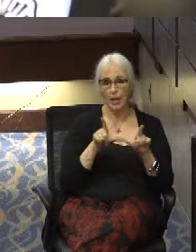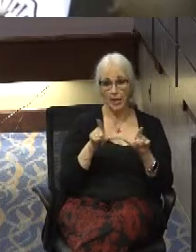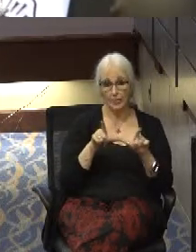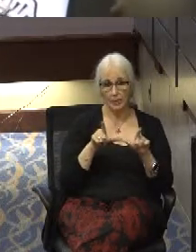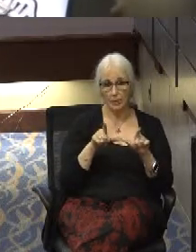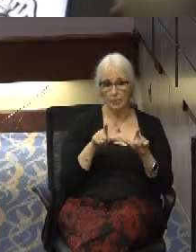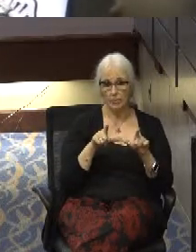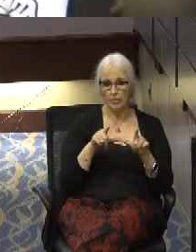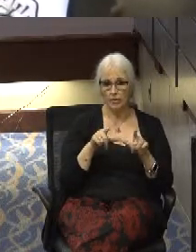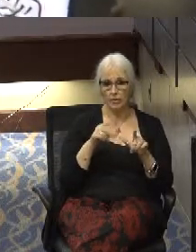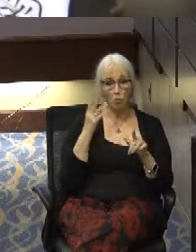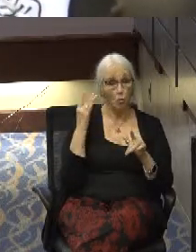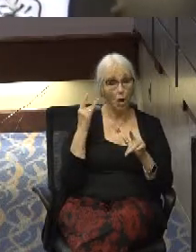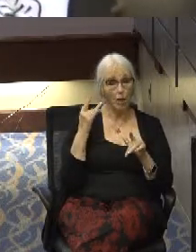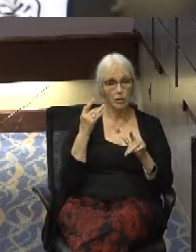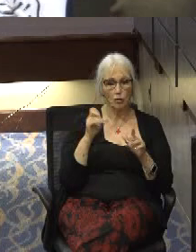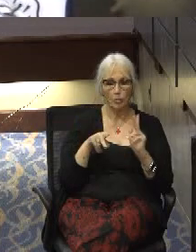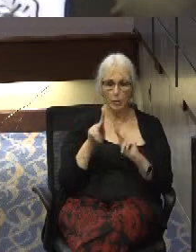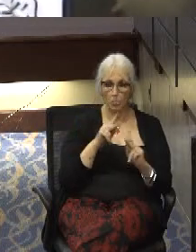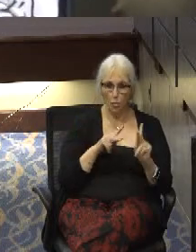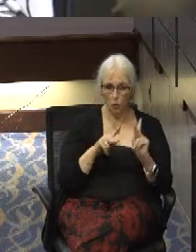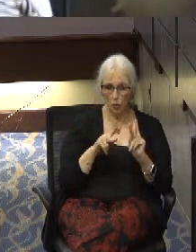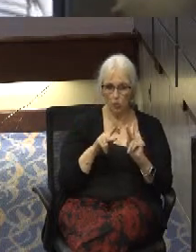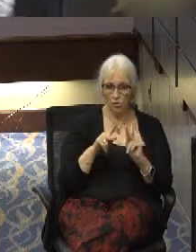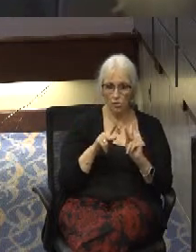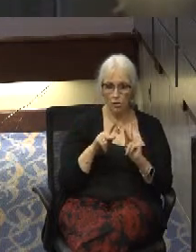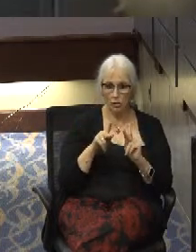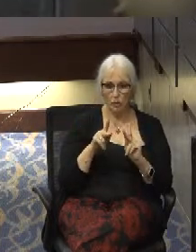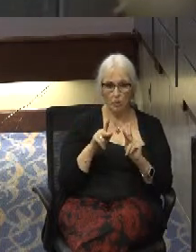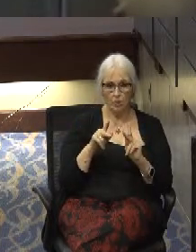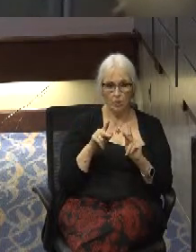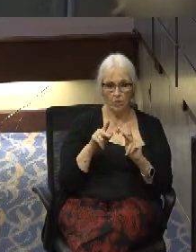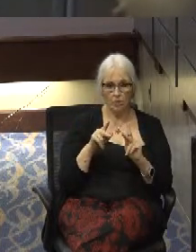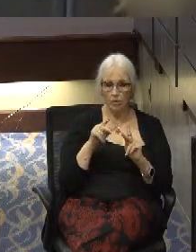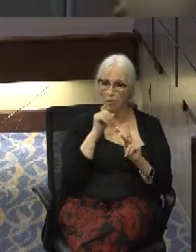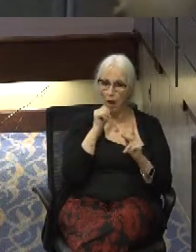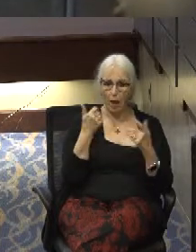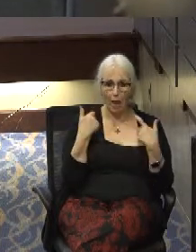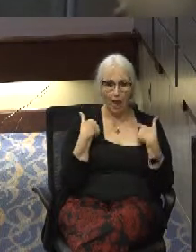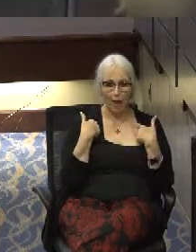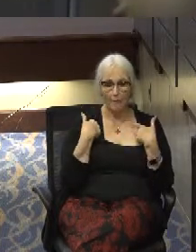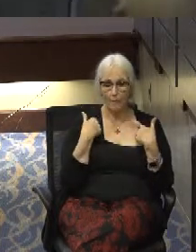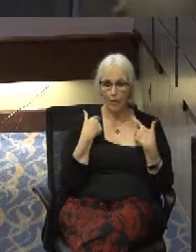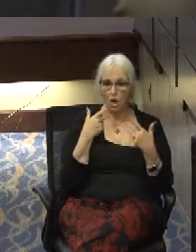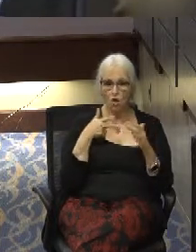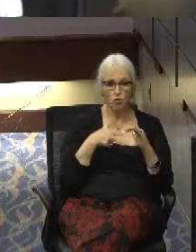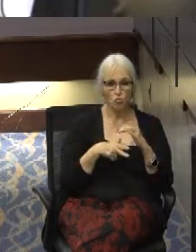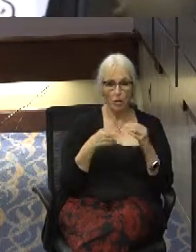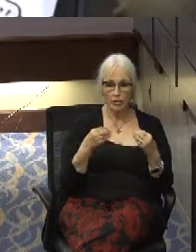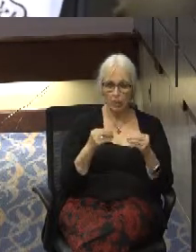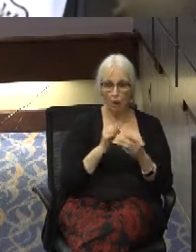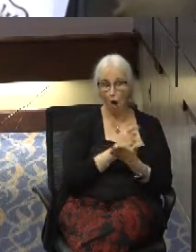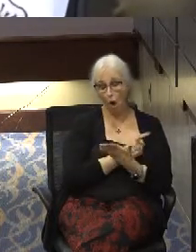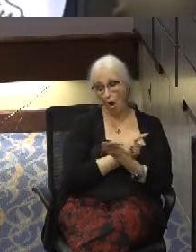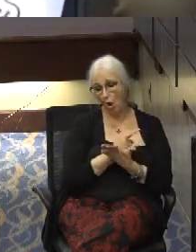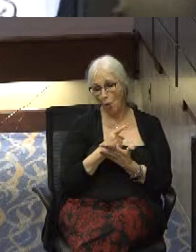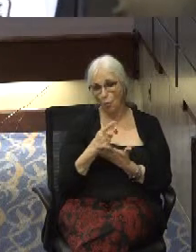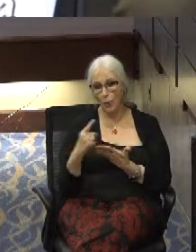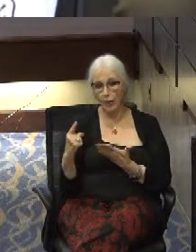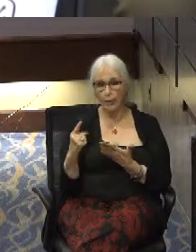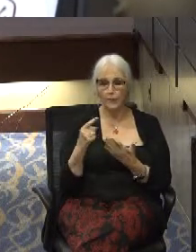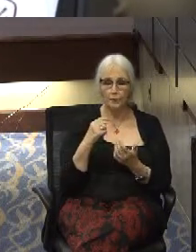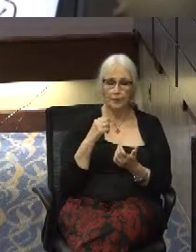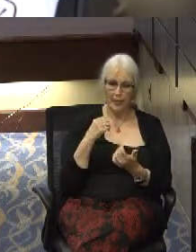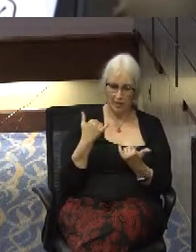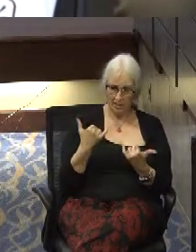it was to keep people in the neighborhood from having a garage sale all day, all week. So will